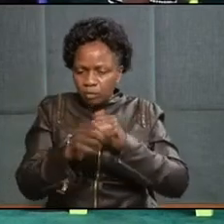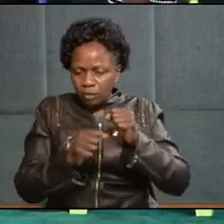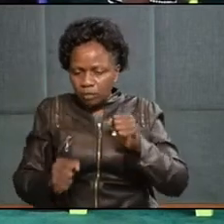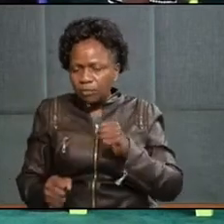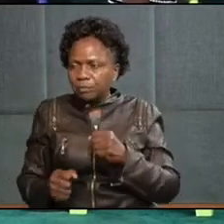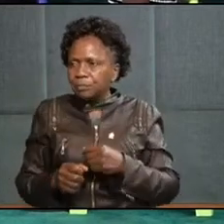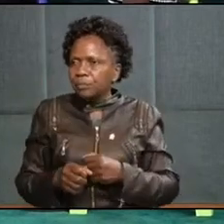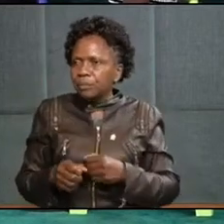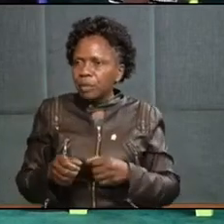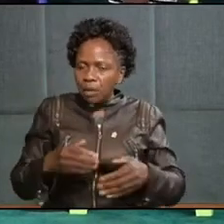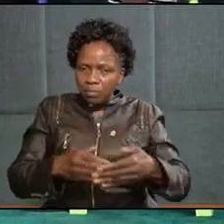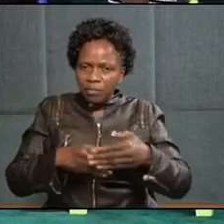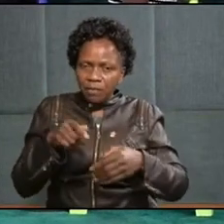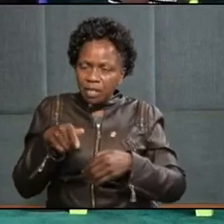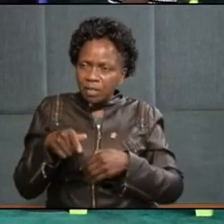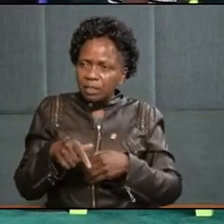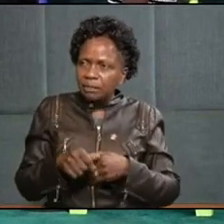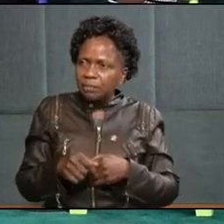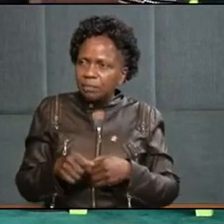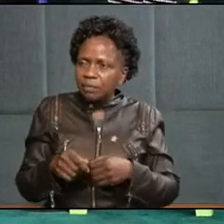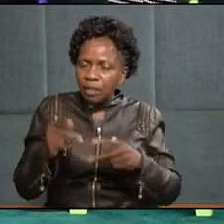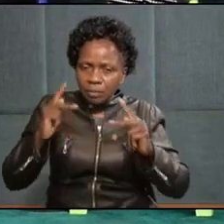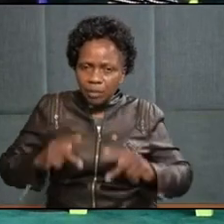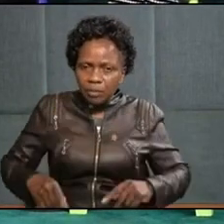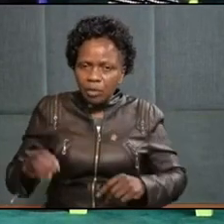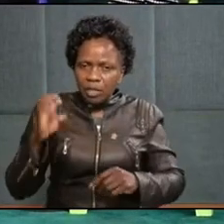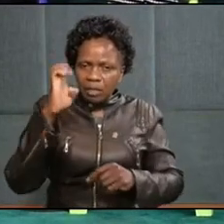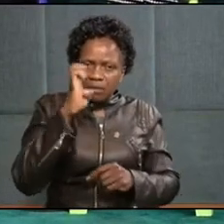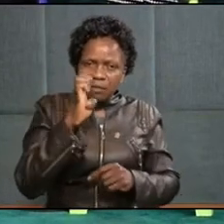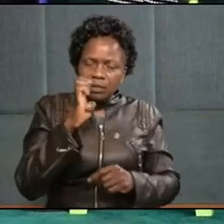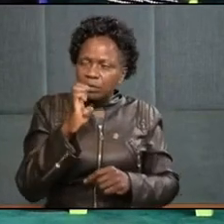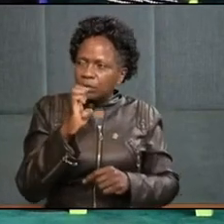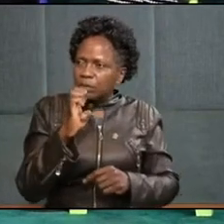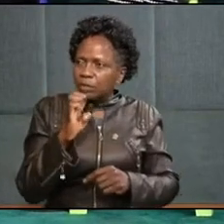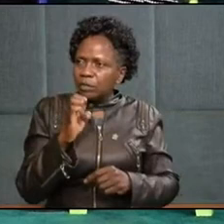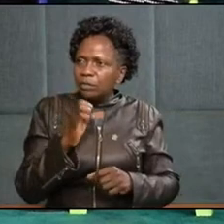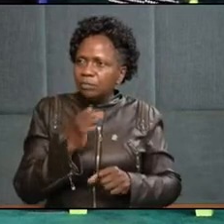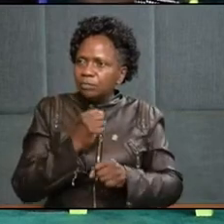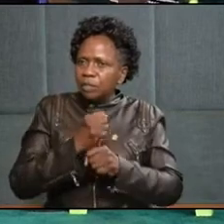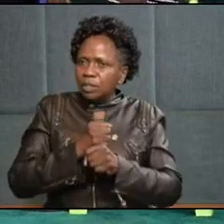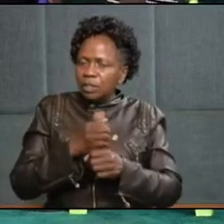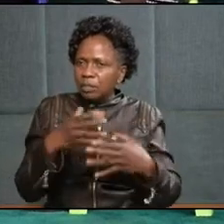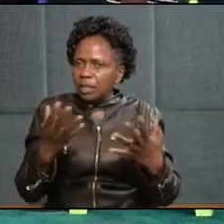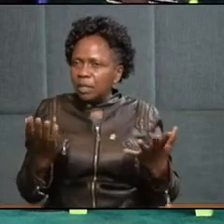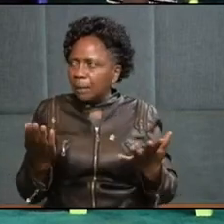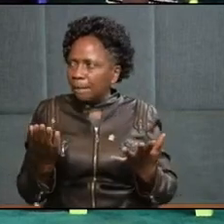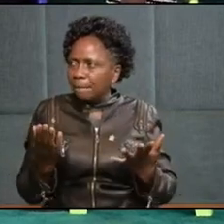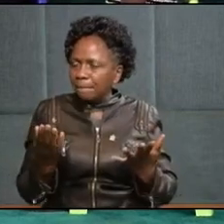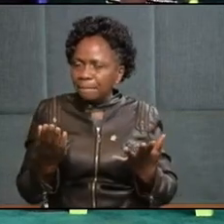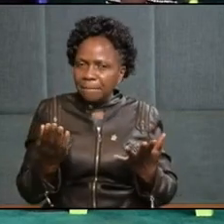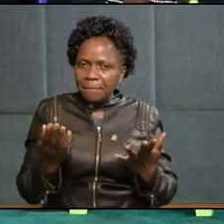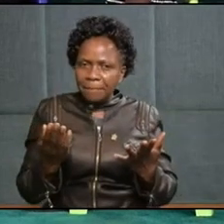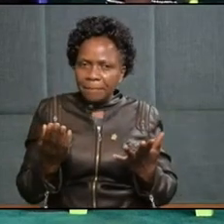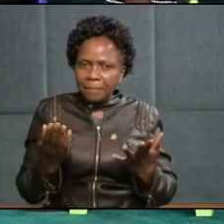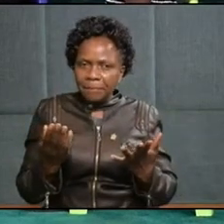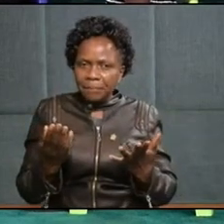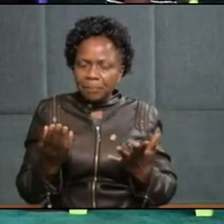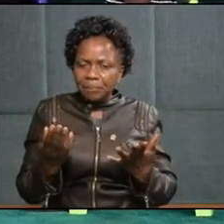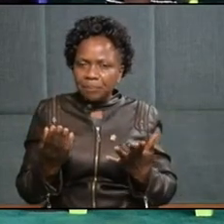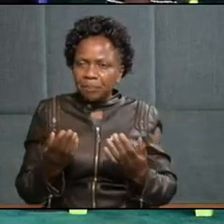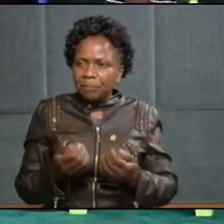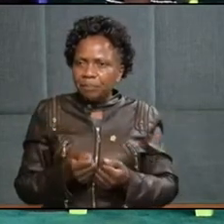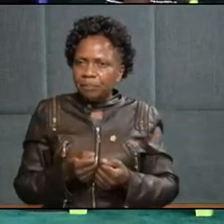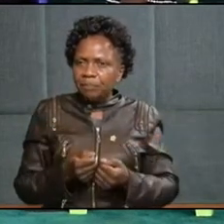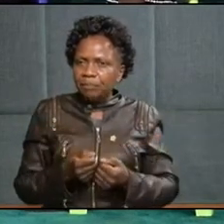Greece. But before he traveled, did the people in Ephesus do something? Yes, Lucinda? The brethren wrote a letter to